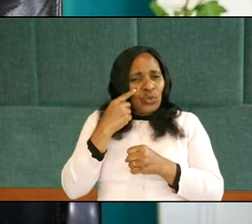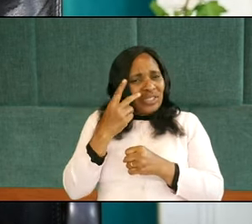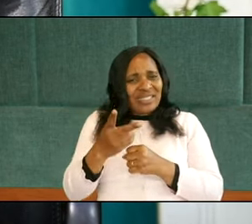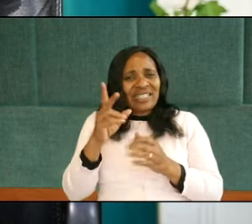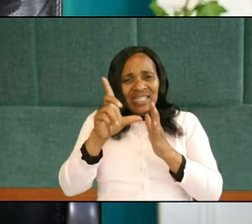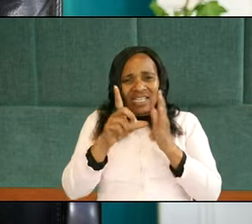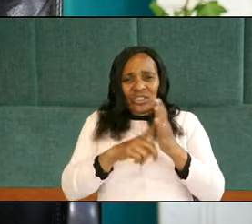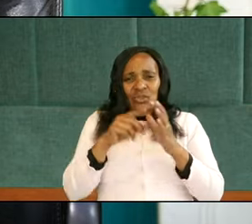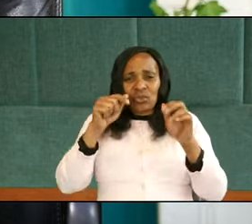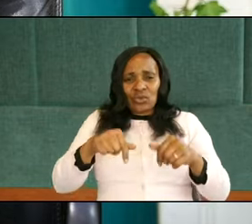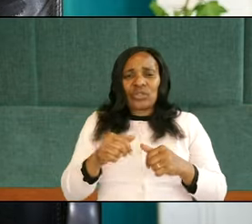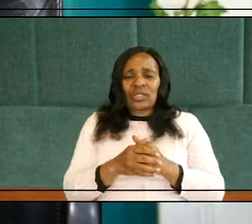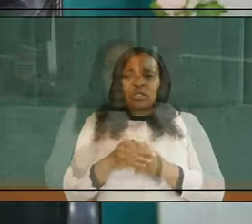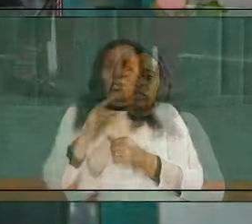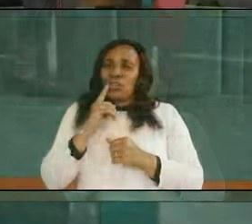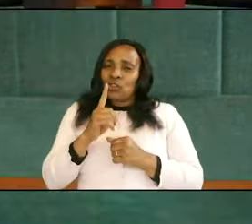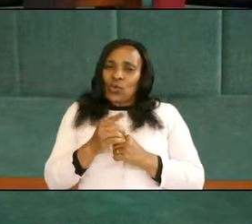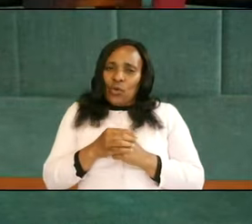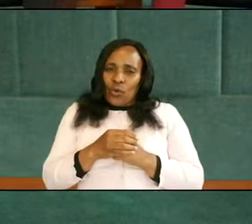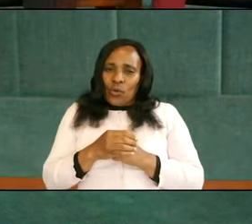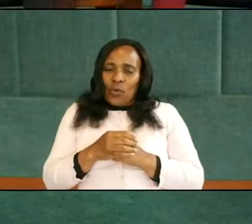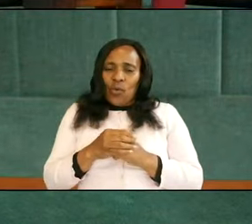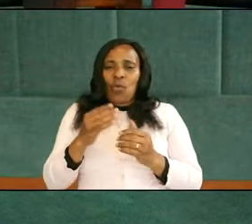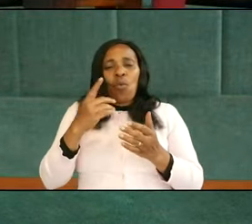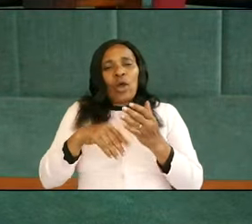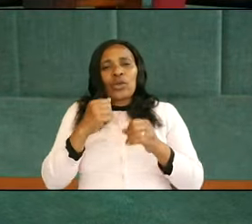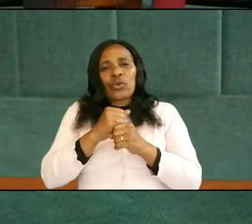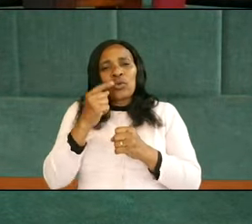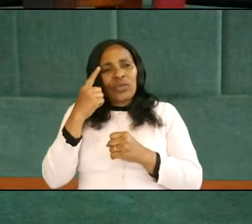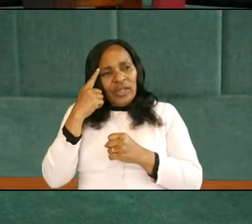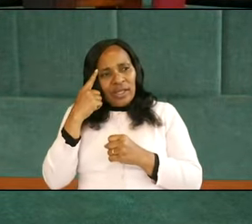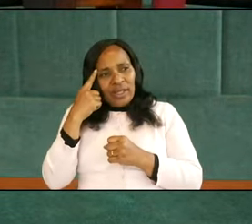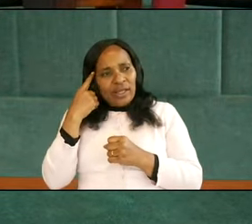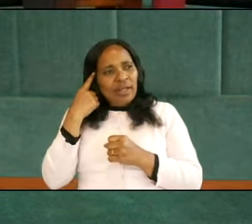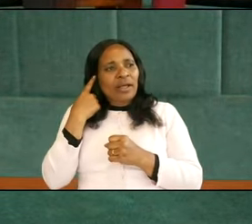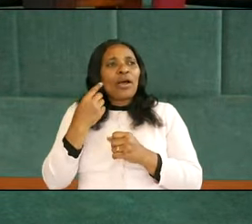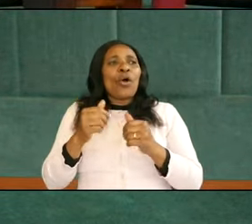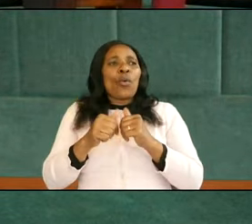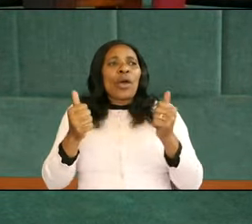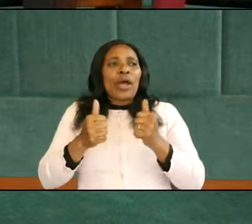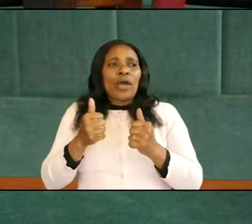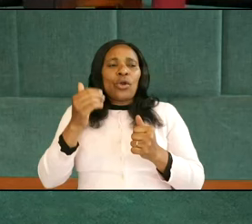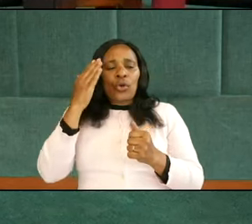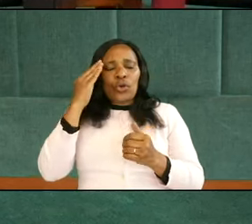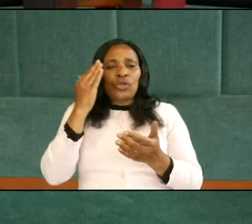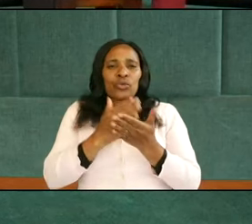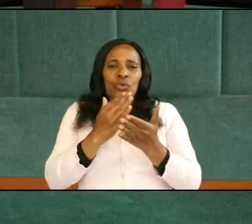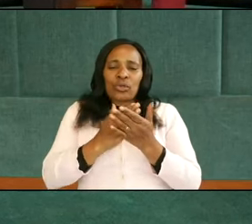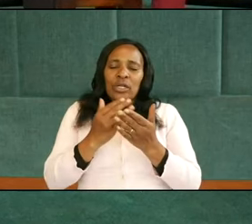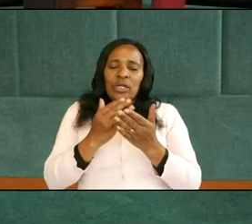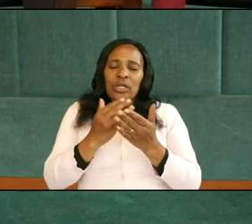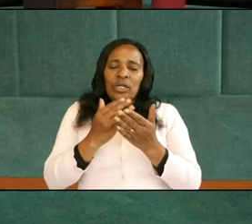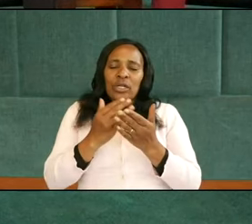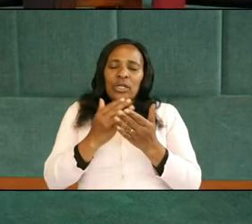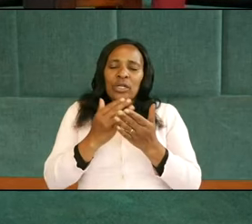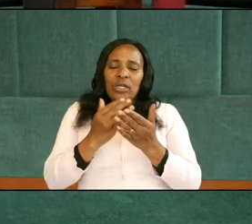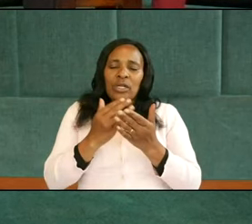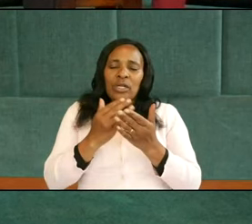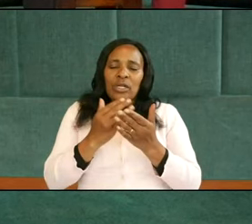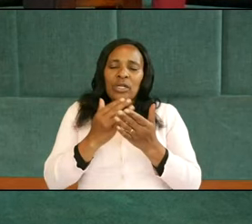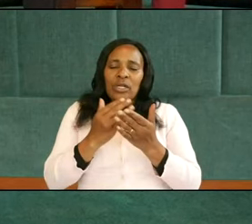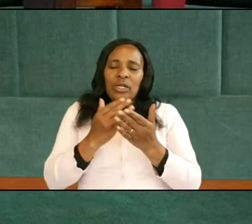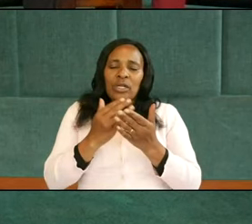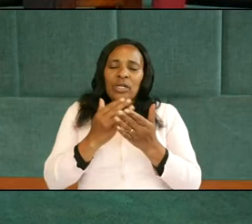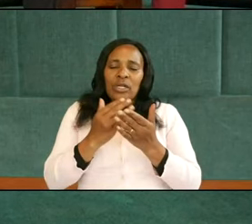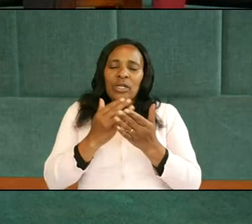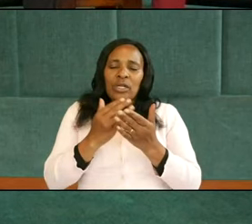today. So in the what do you think section, It's a well-known truth that dishonesty has a way of